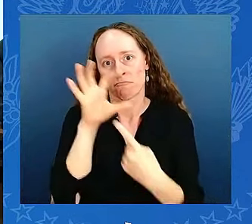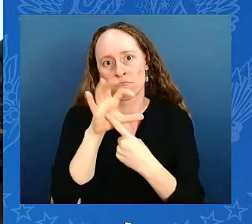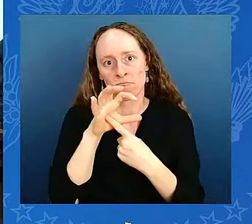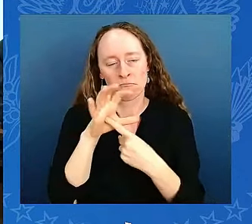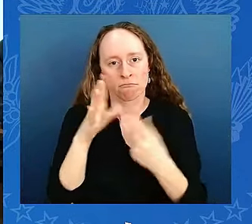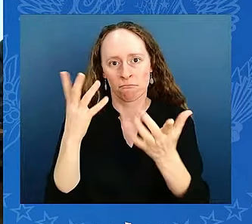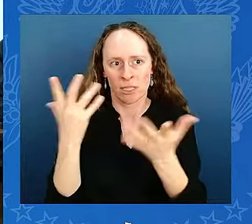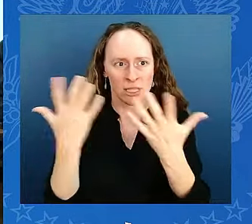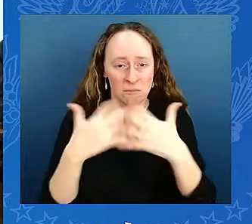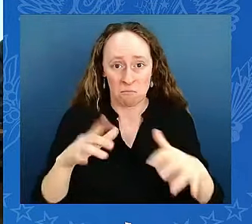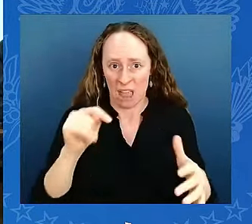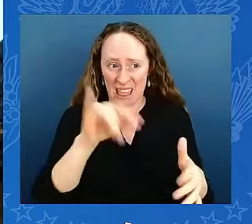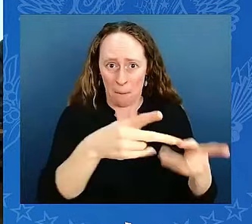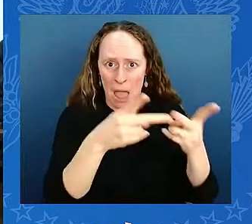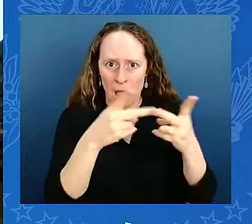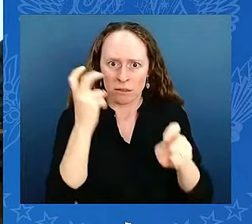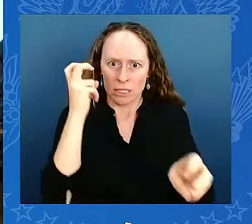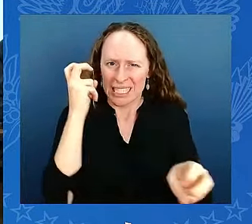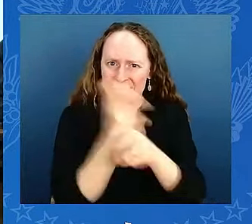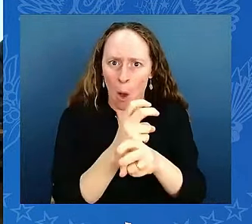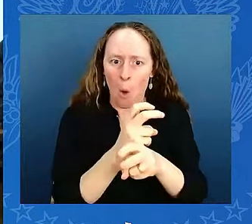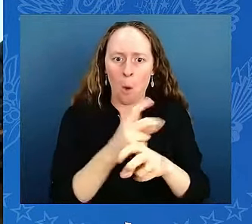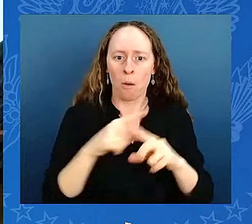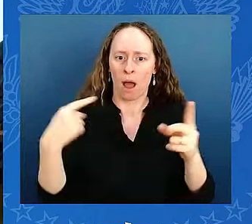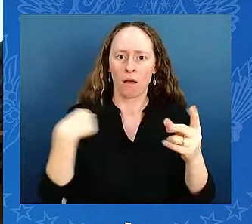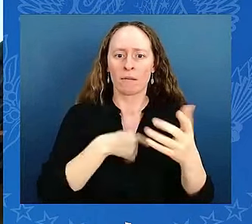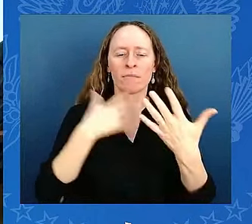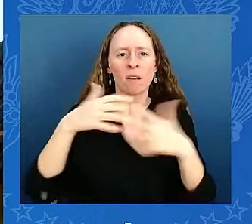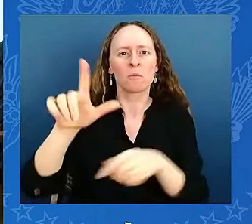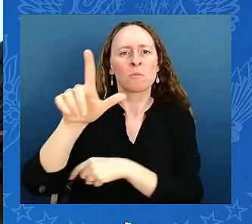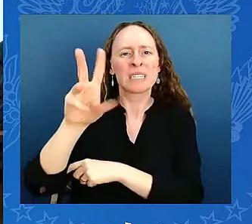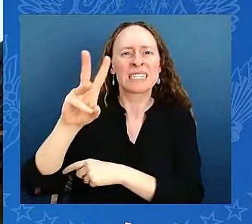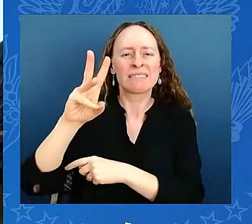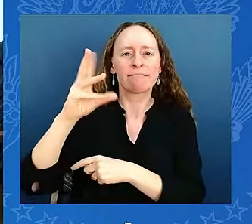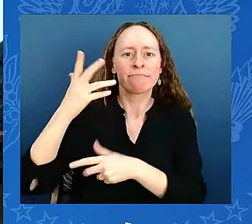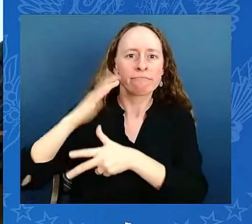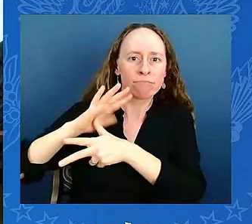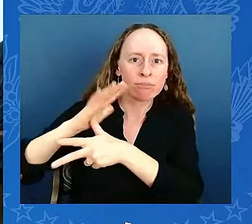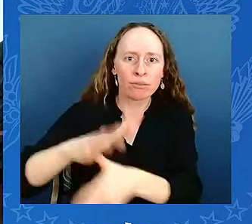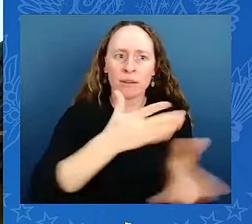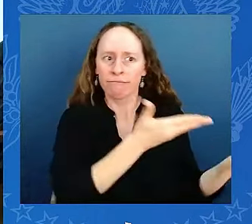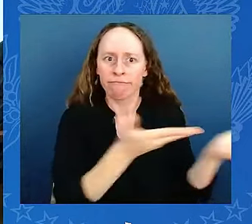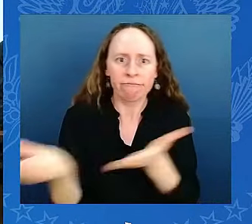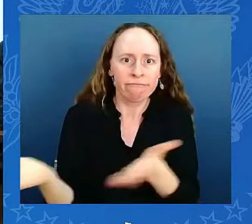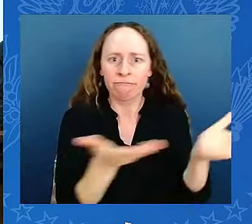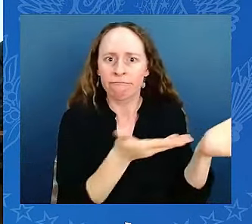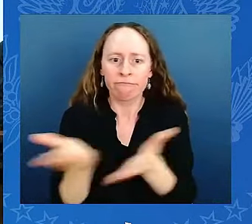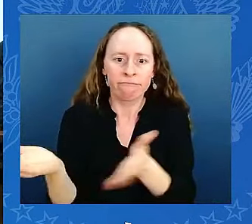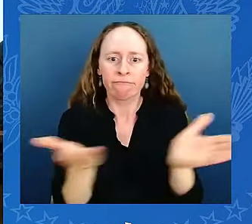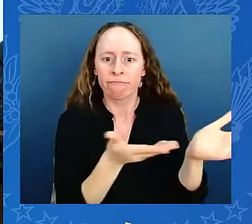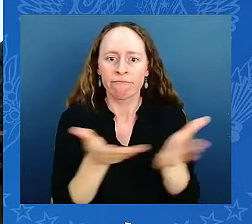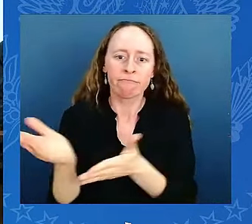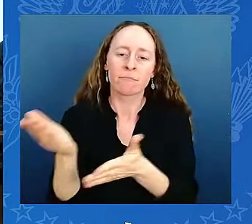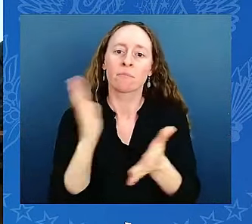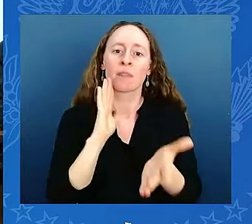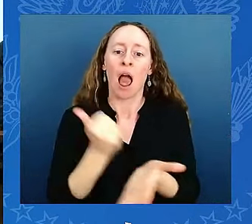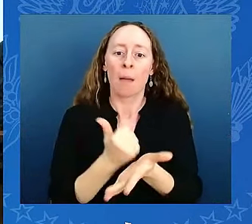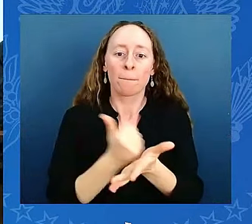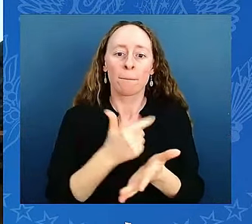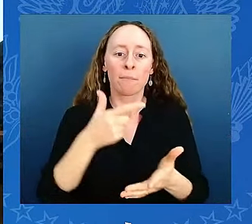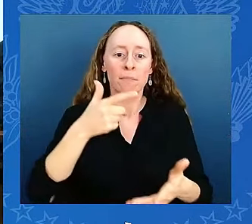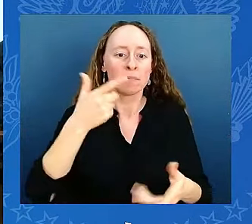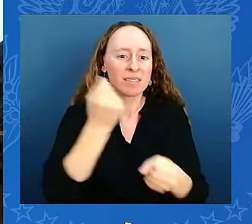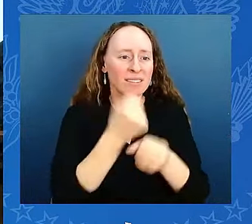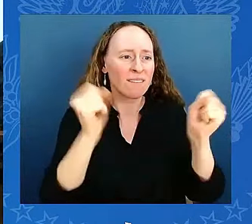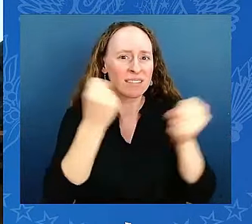aircraft that are currently in the area of operations, and so far over the course of the event have lifted over 700,000 pounds of cargo into